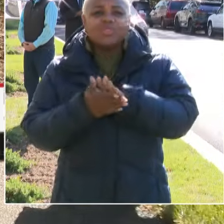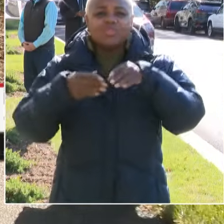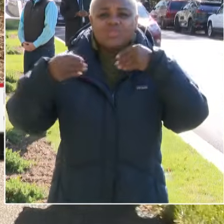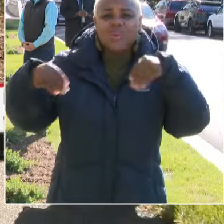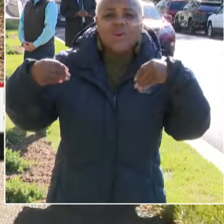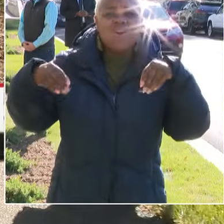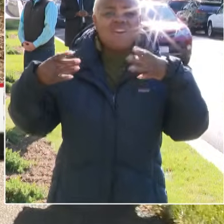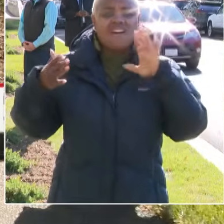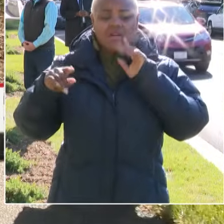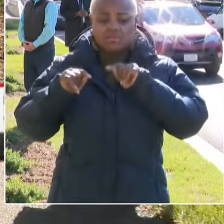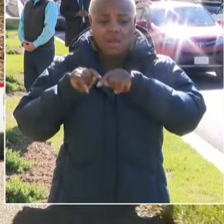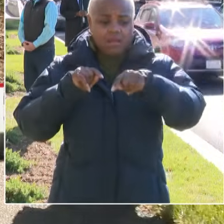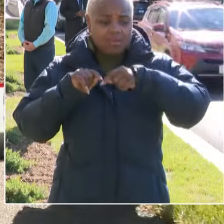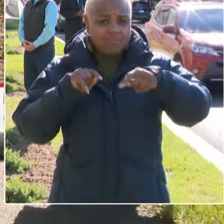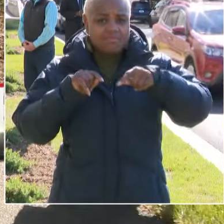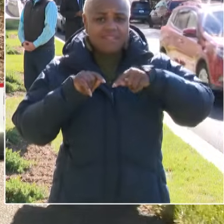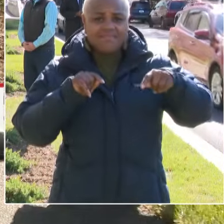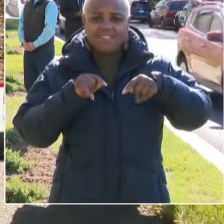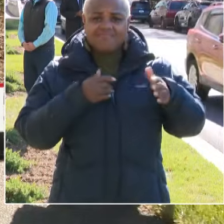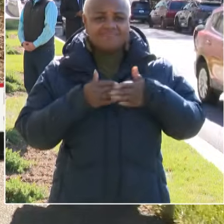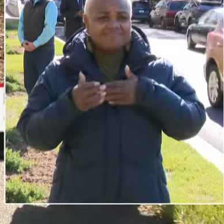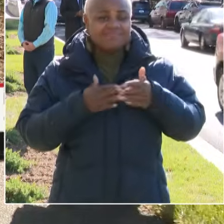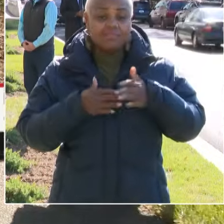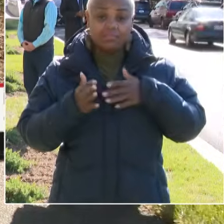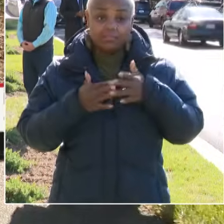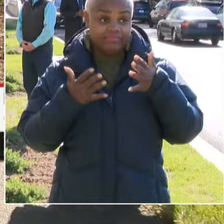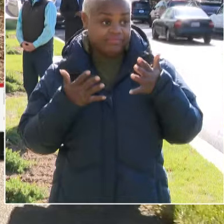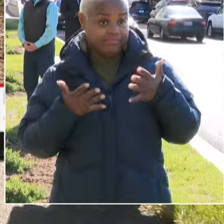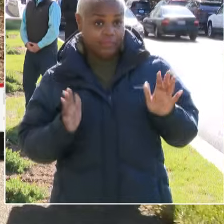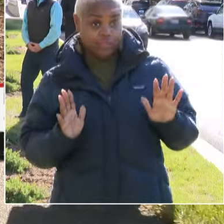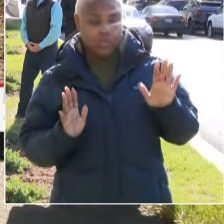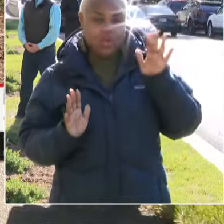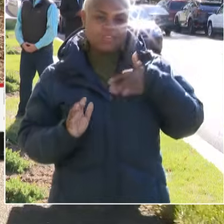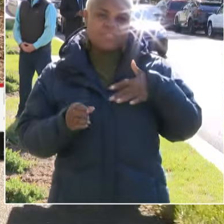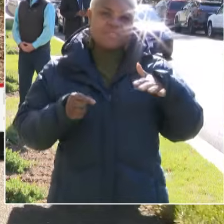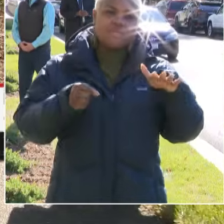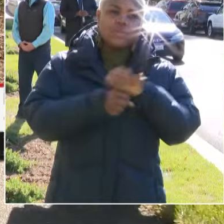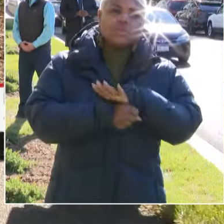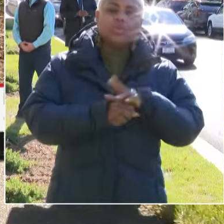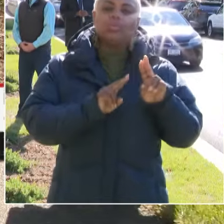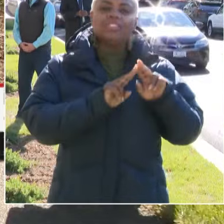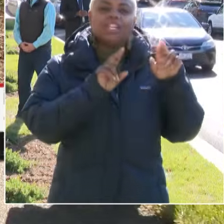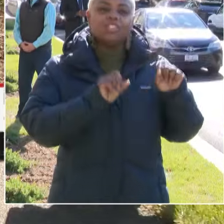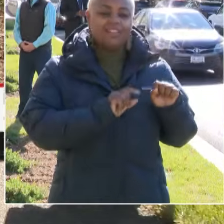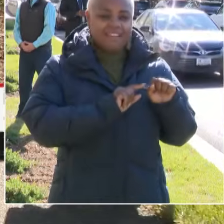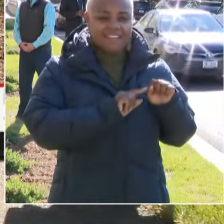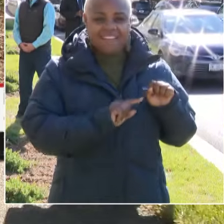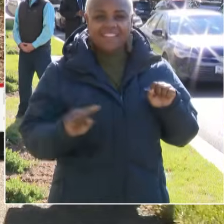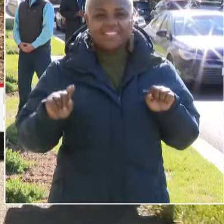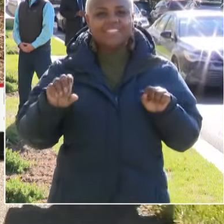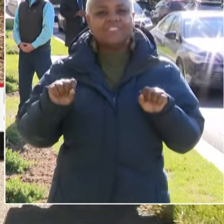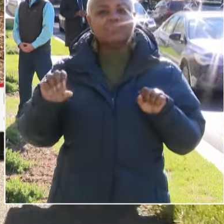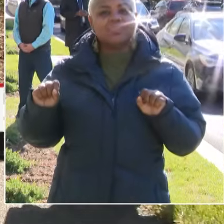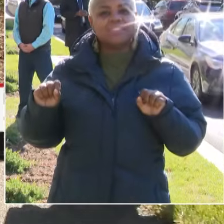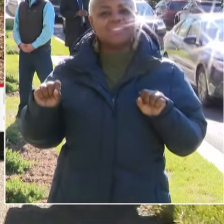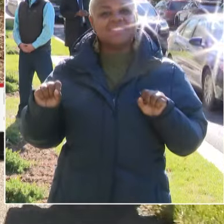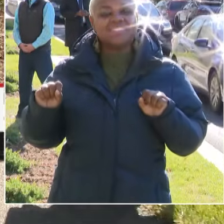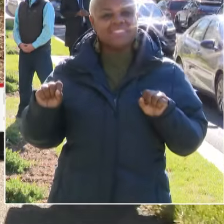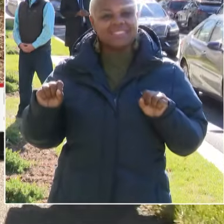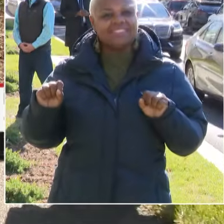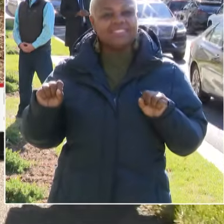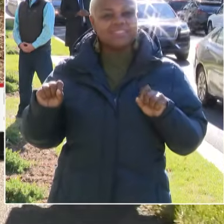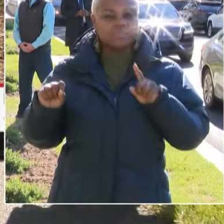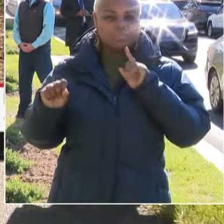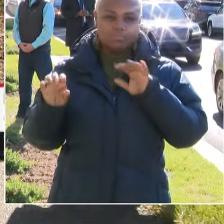8-mile trail will link Union Station to Silver Spring, and this Fort Totten Takoma section is a vital piece of that vision. Thank you